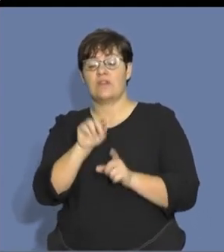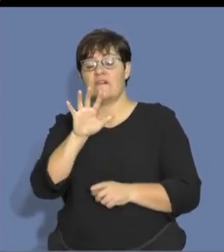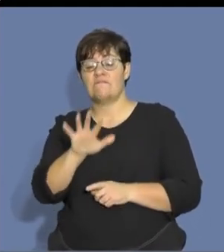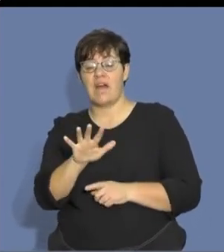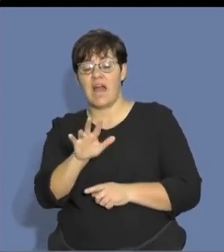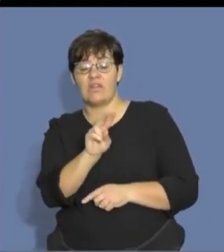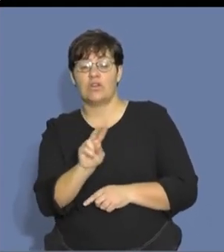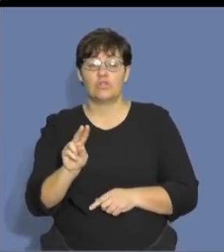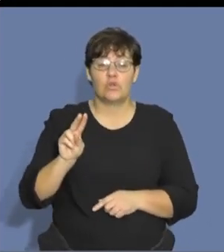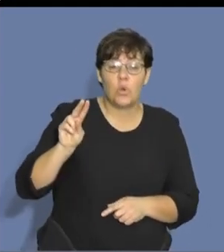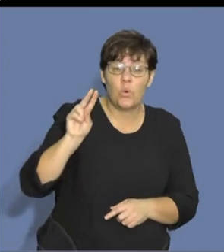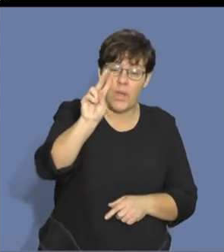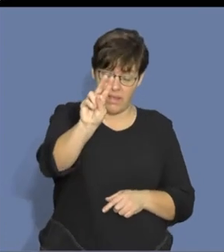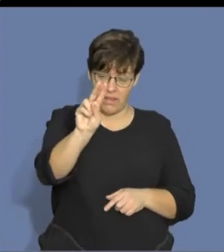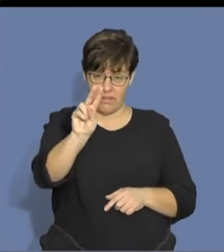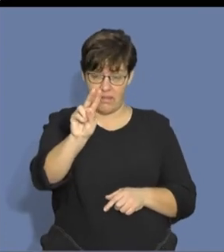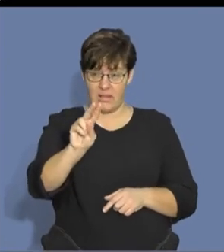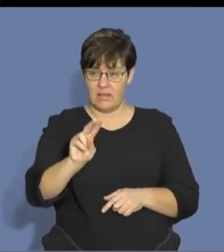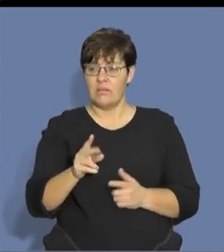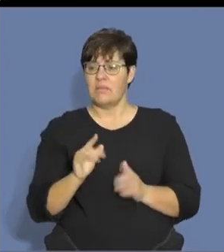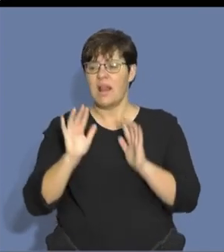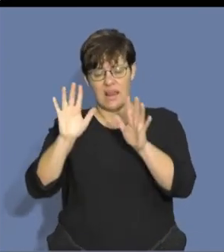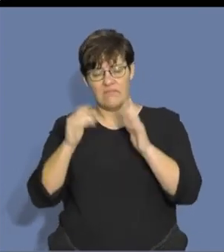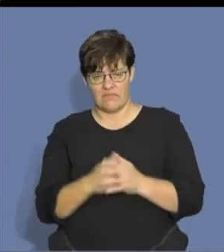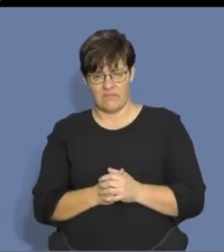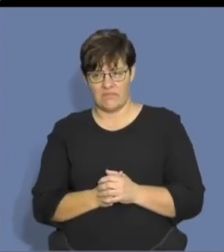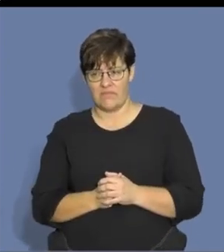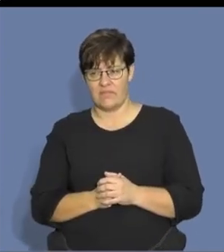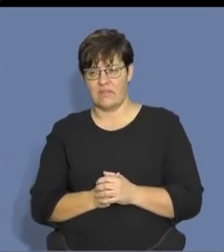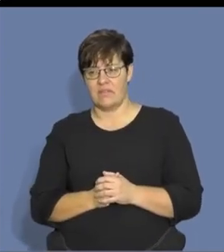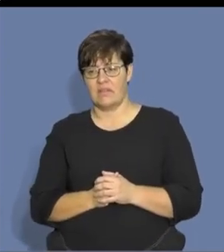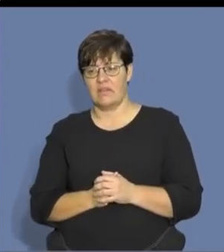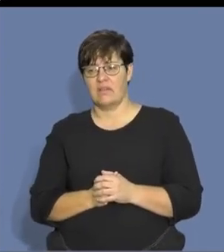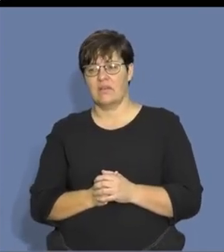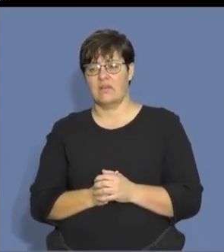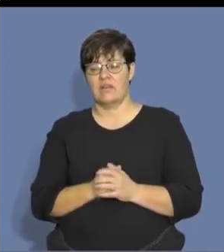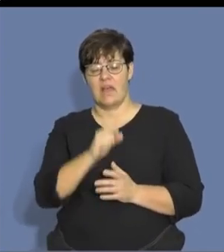5 squared. And so, in fact, I can leave it like that, but my